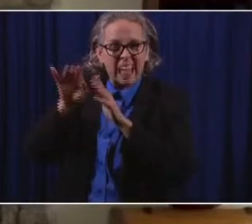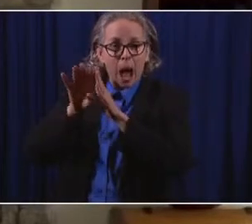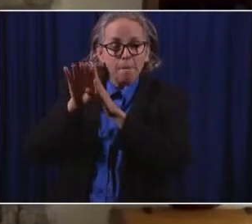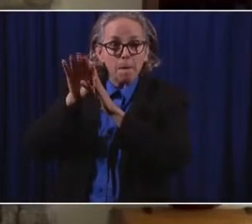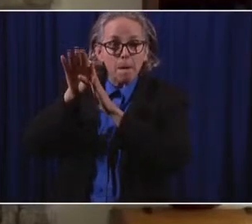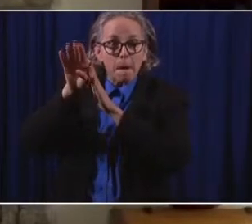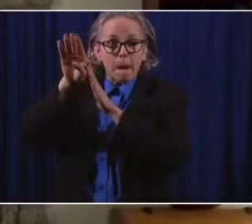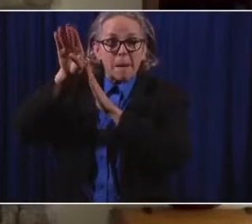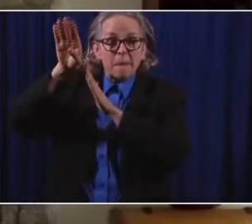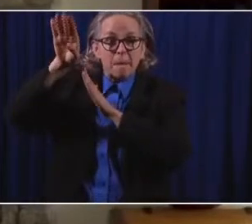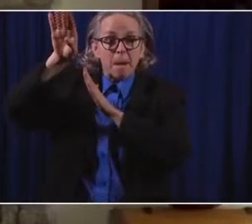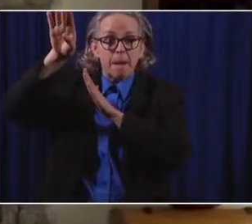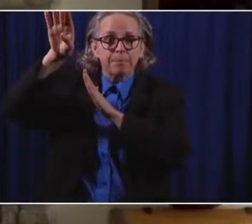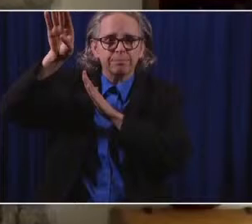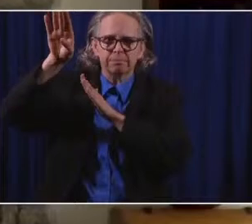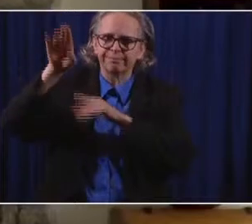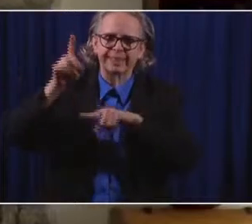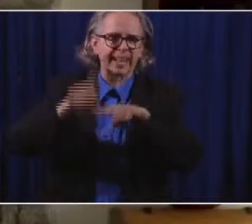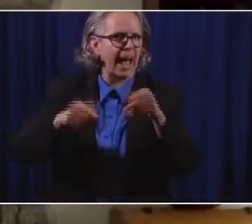We got to get control over it.